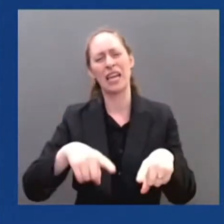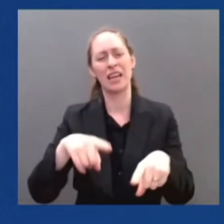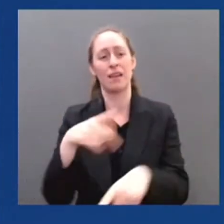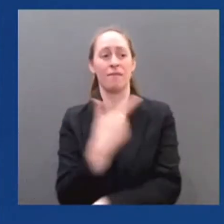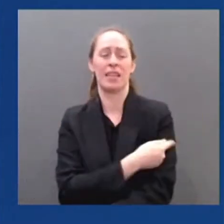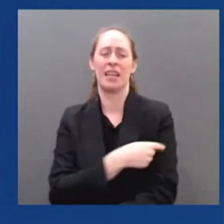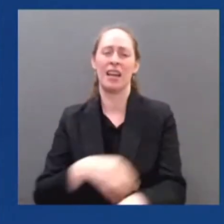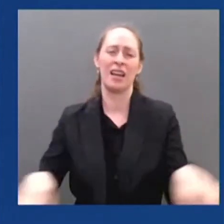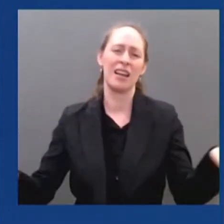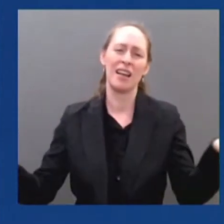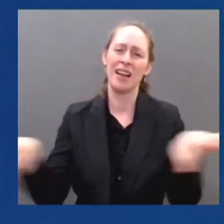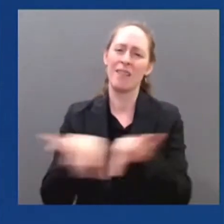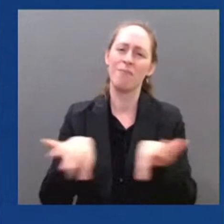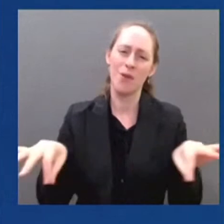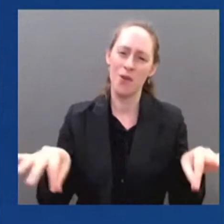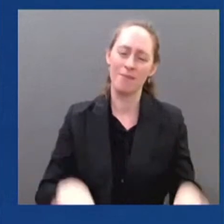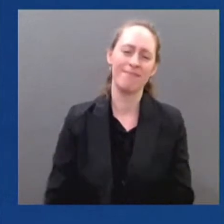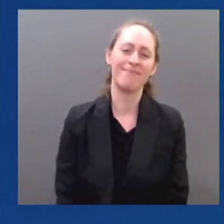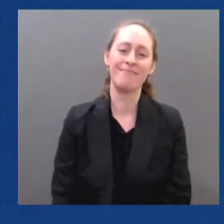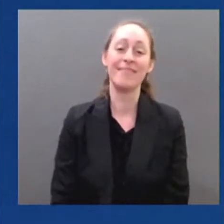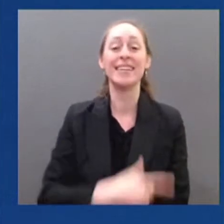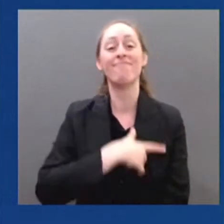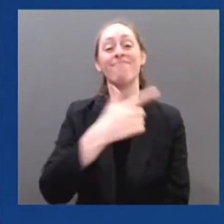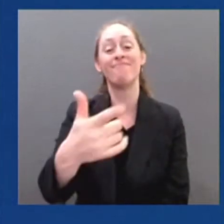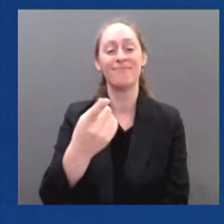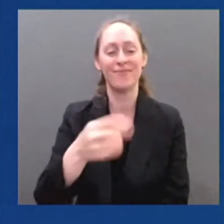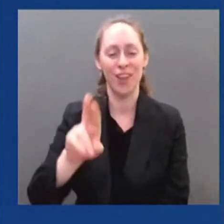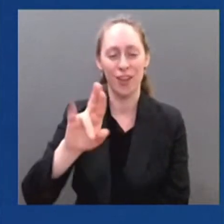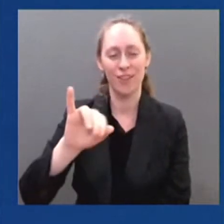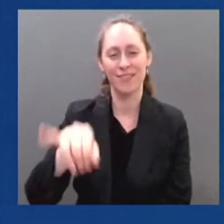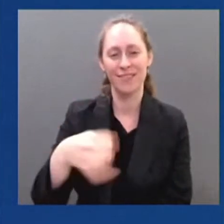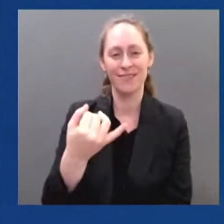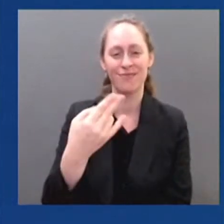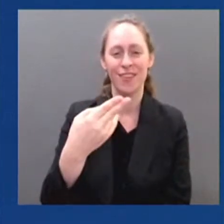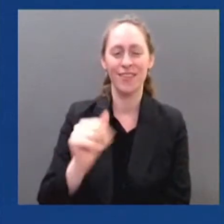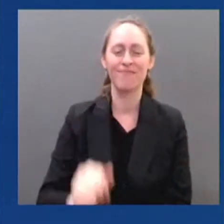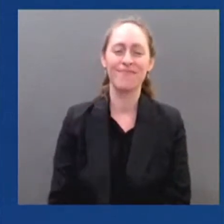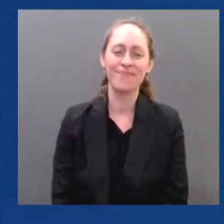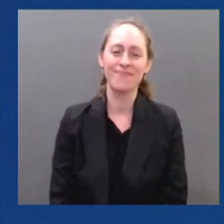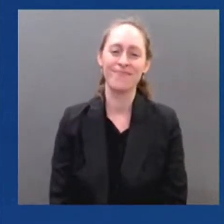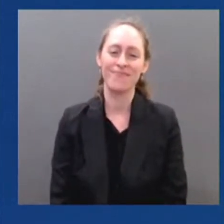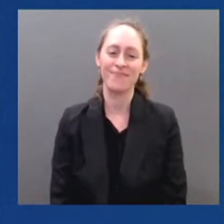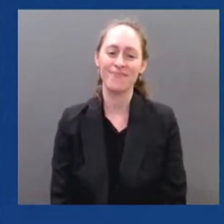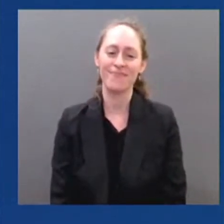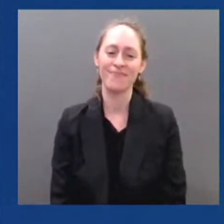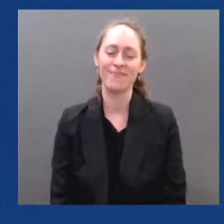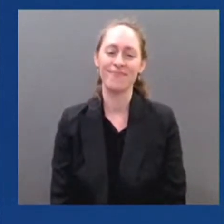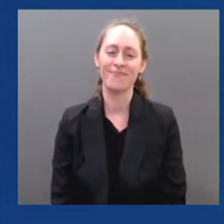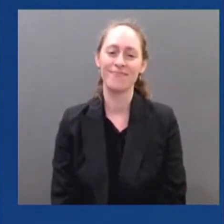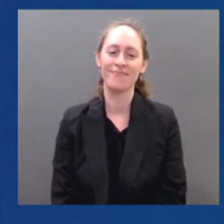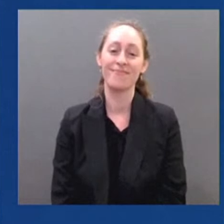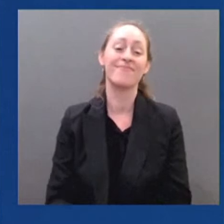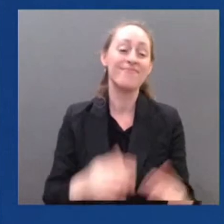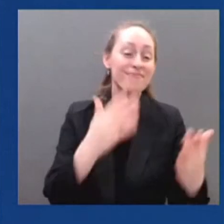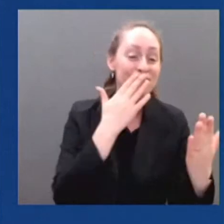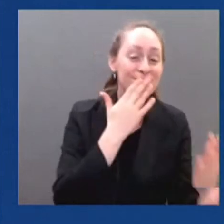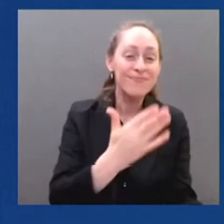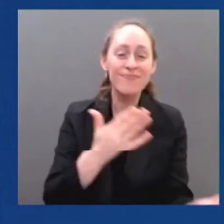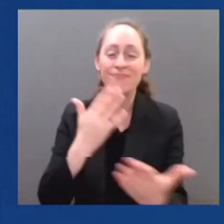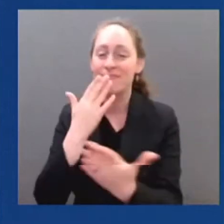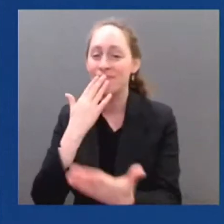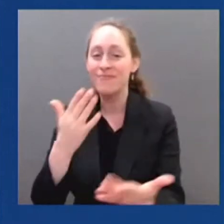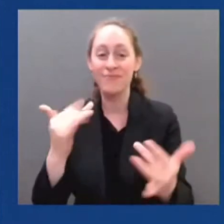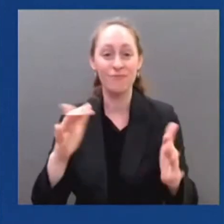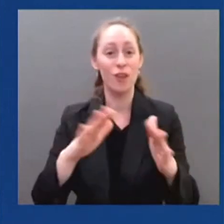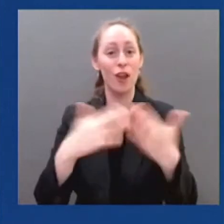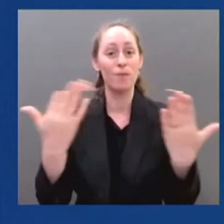you, Drs. Fauci and Walensky. Let's go ahead and go to questions, and I'm going to ask my colleague Kevin Munoz to get us going